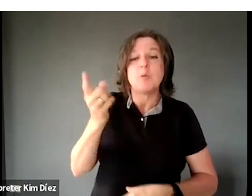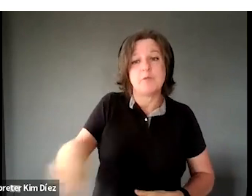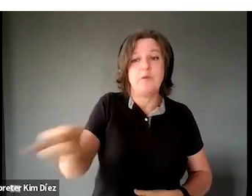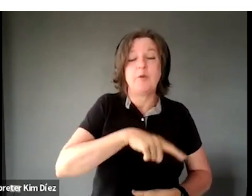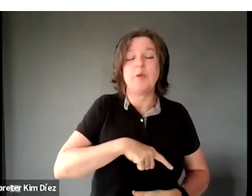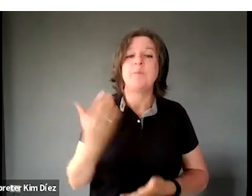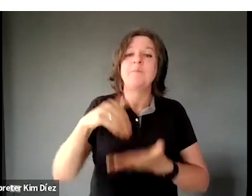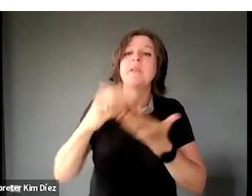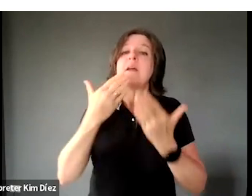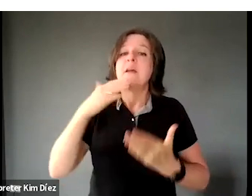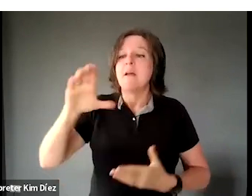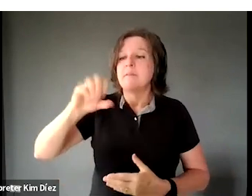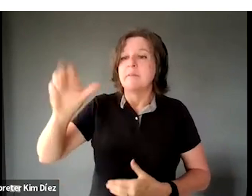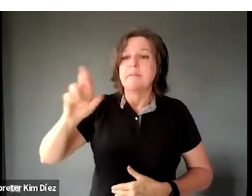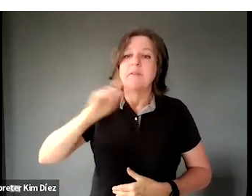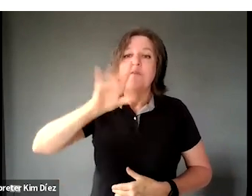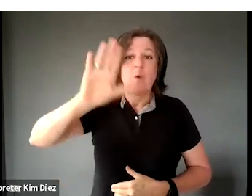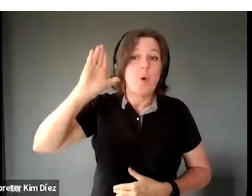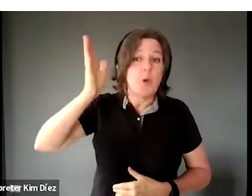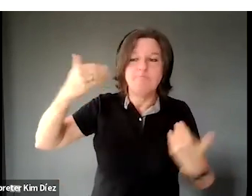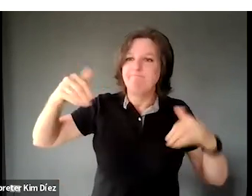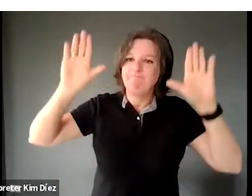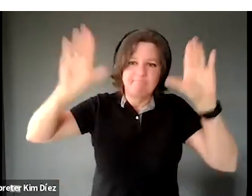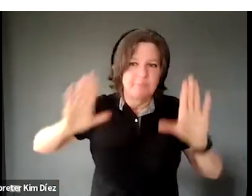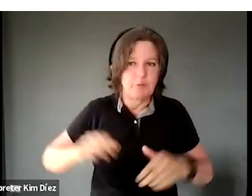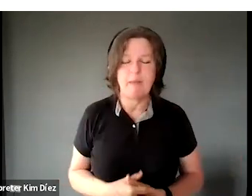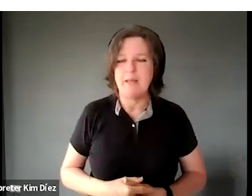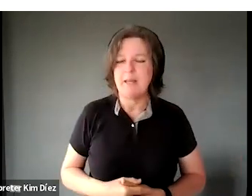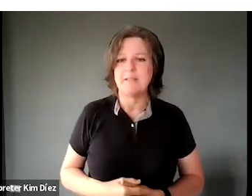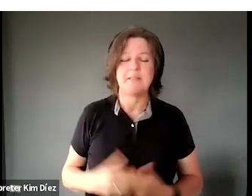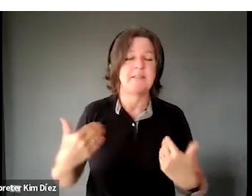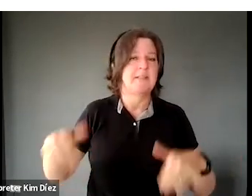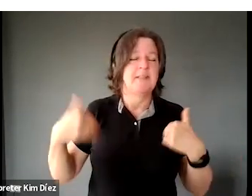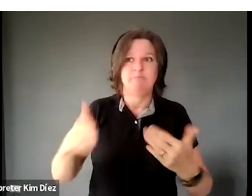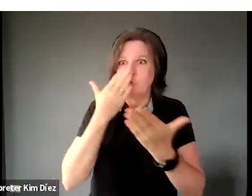and bring useful information for you all. Thanks,